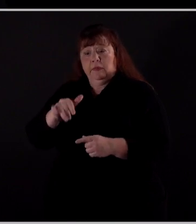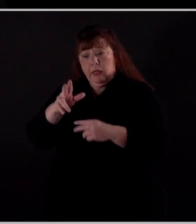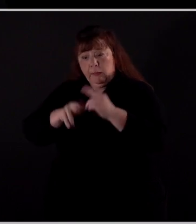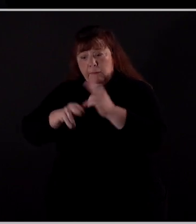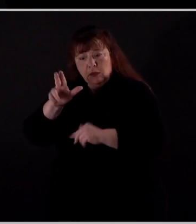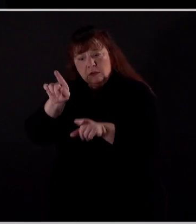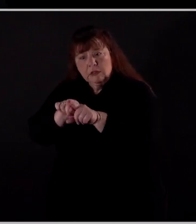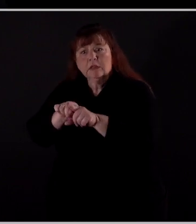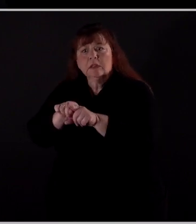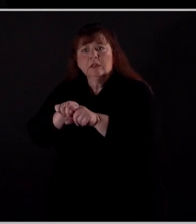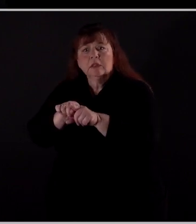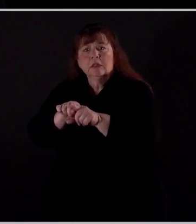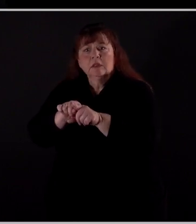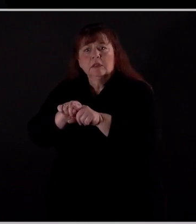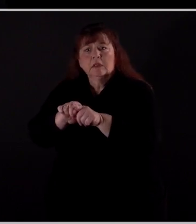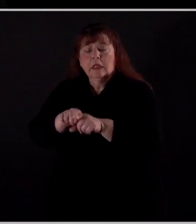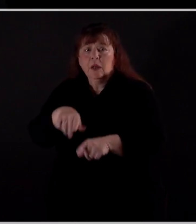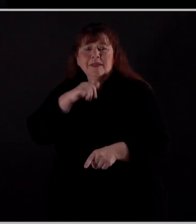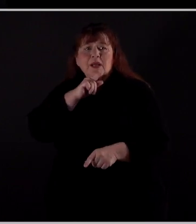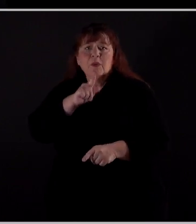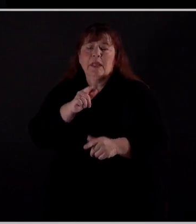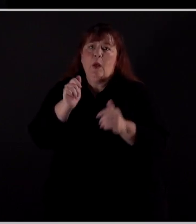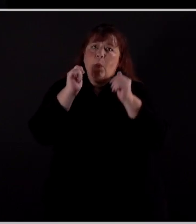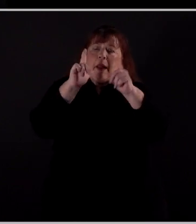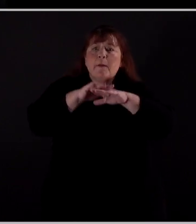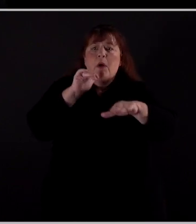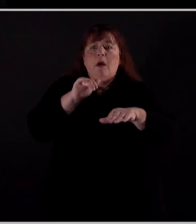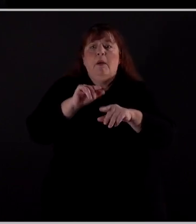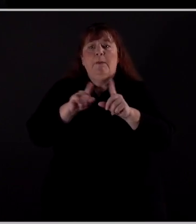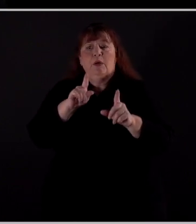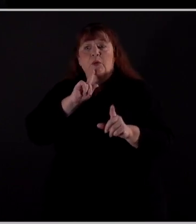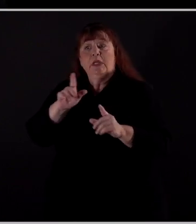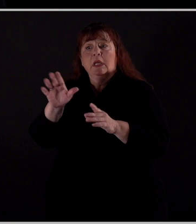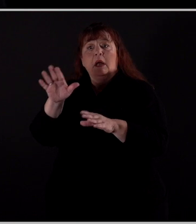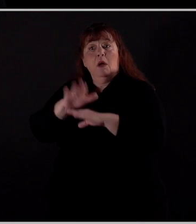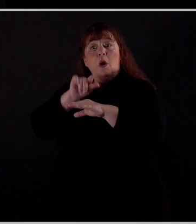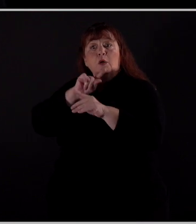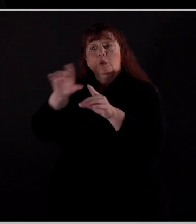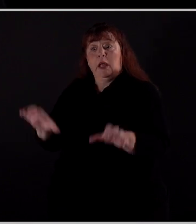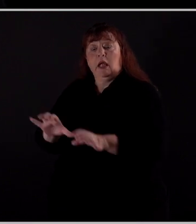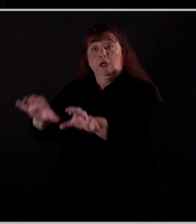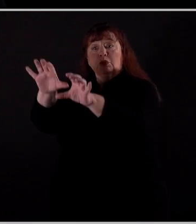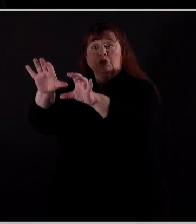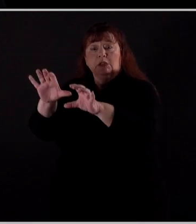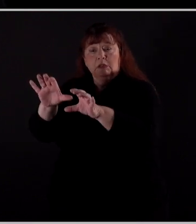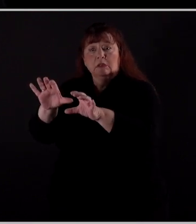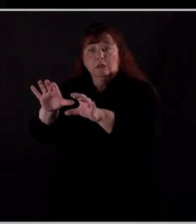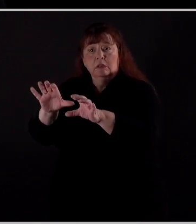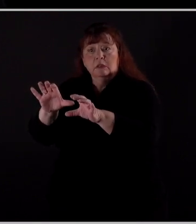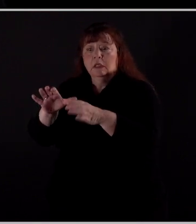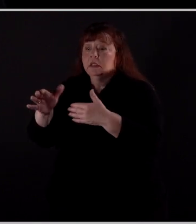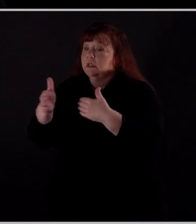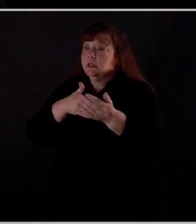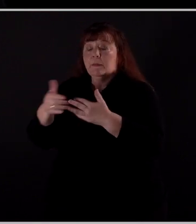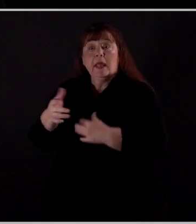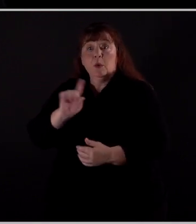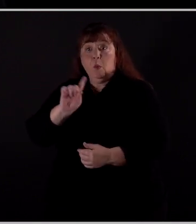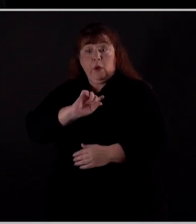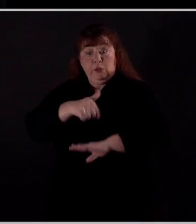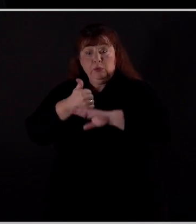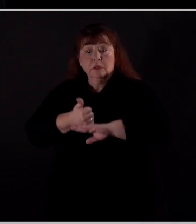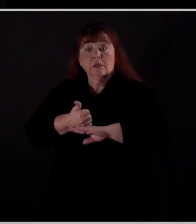building. In that, it wasn't so much a wake-up call as a call to action. It was a recognition that no matter where you